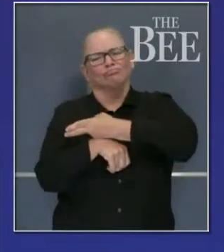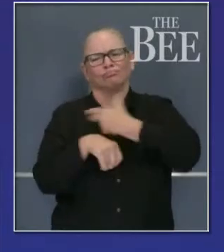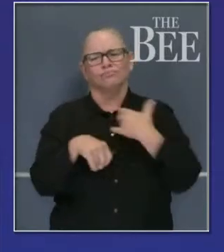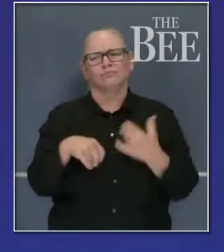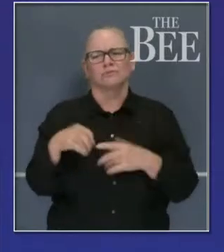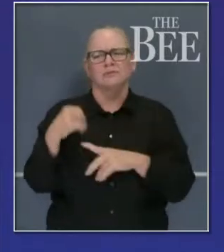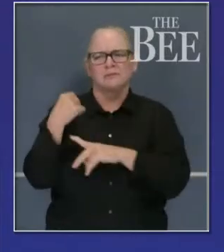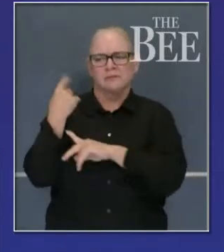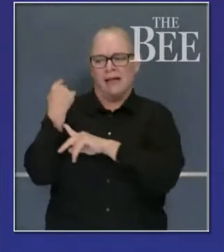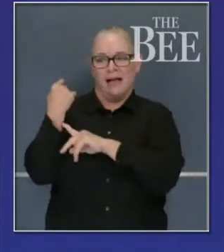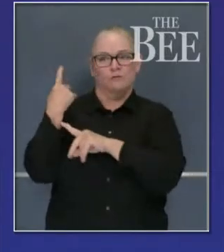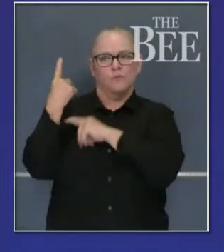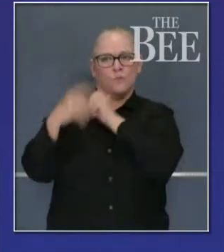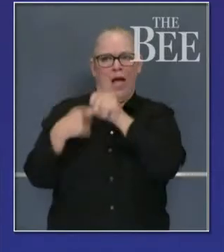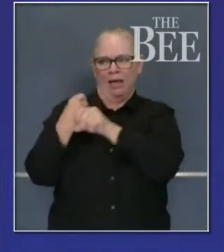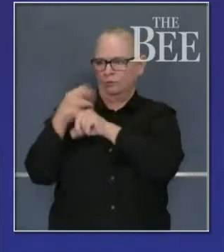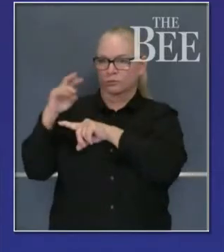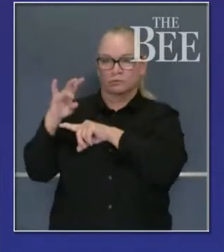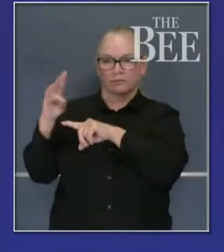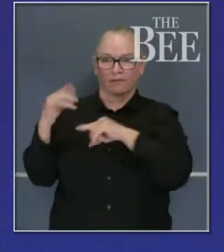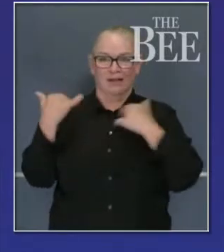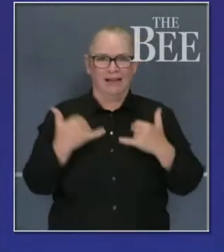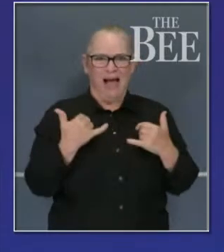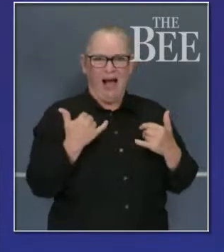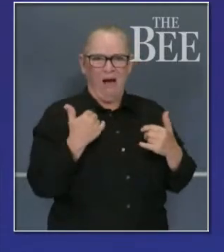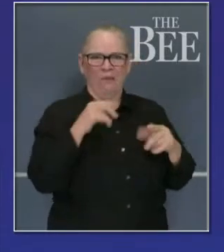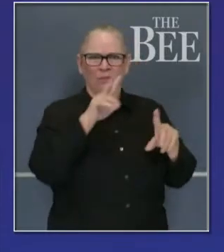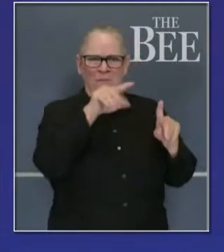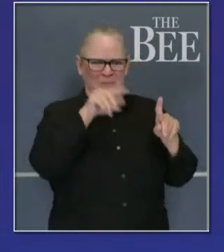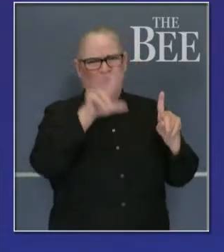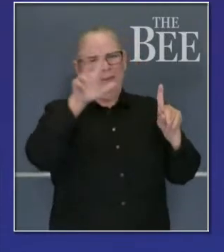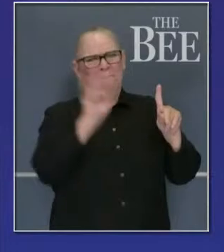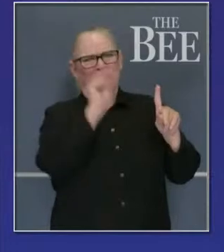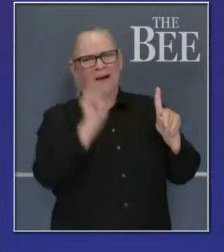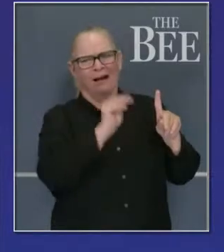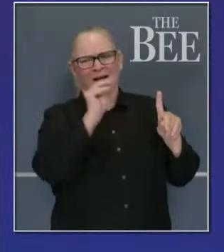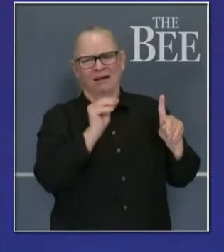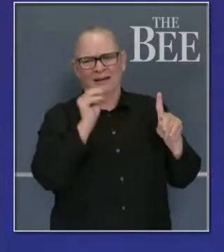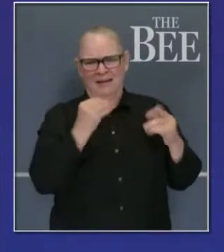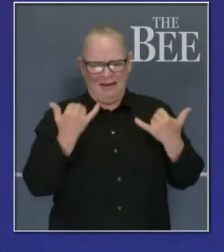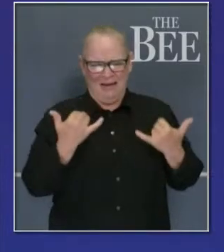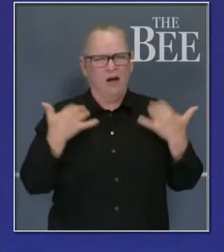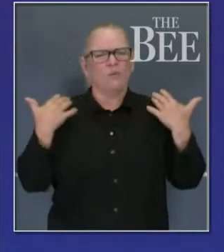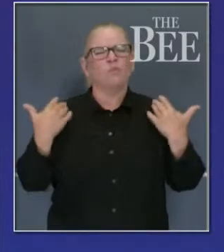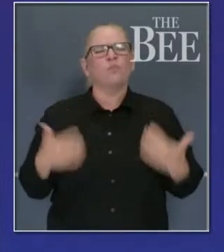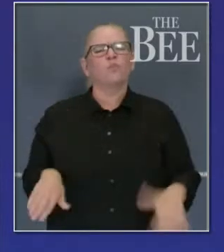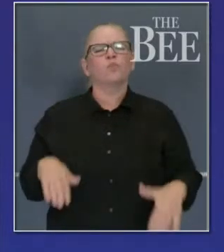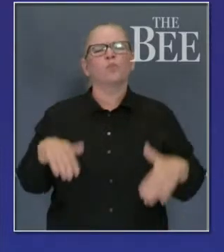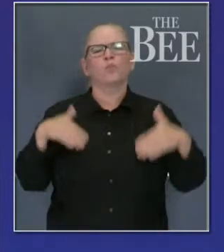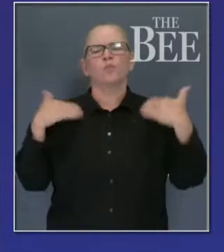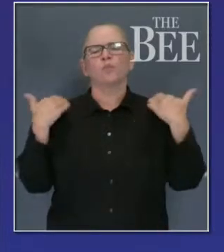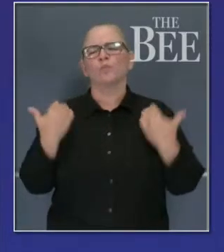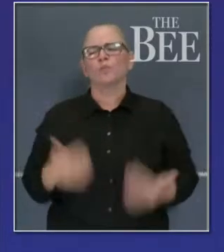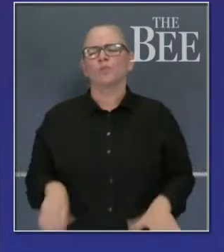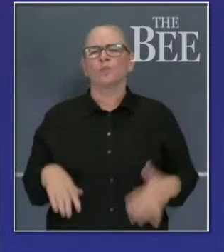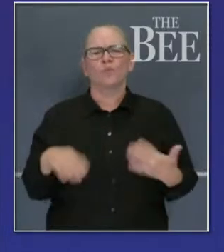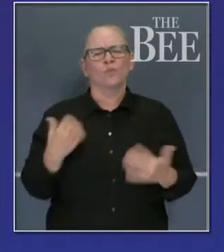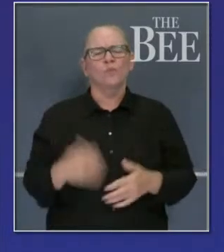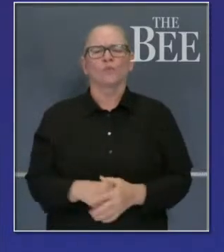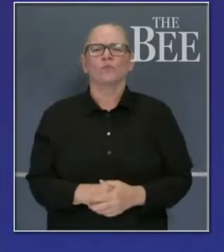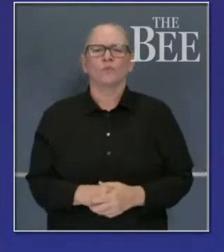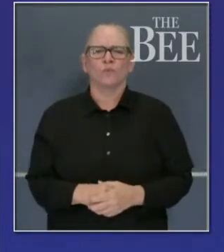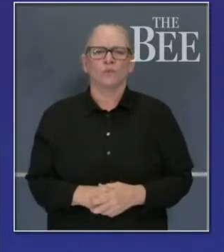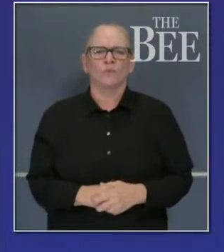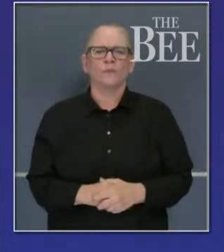it is modest in size. 2018, of course, you see that third bar, 1.975